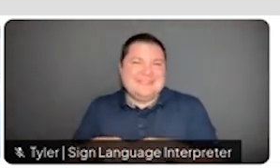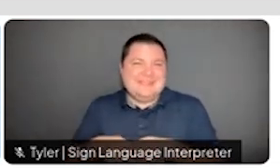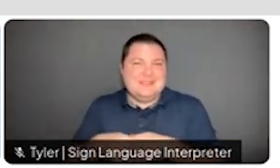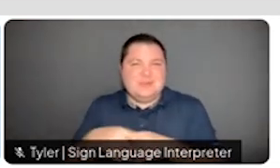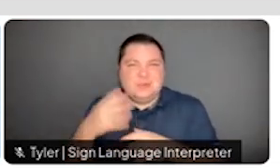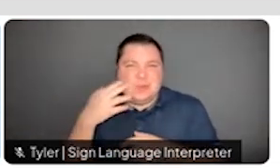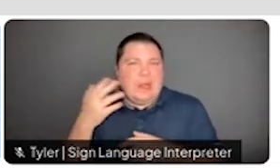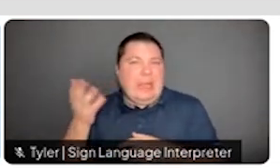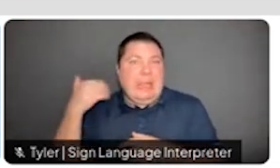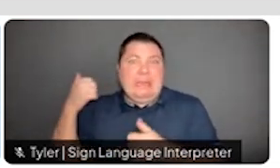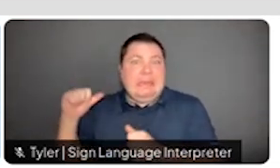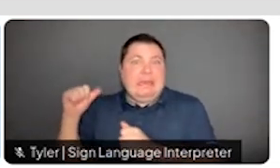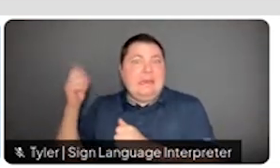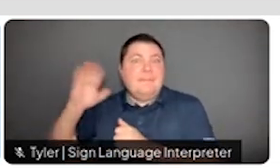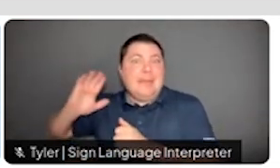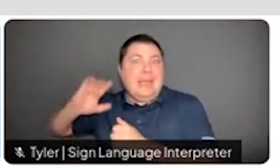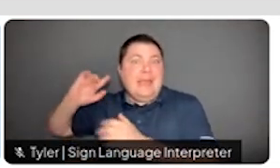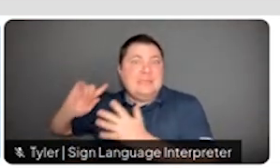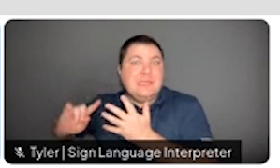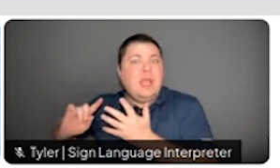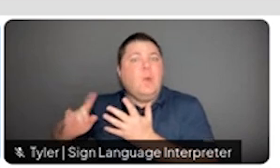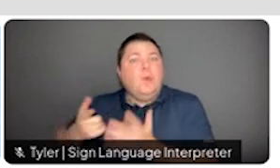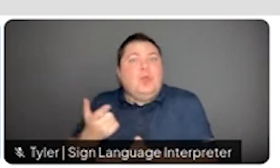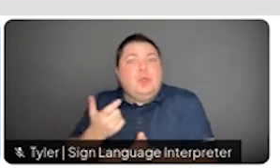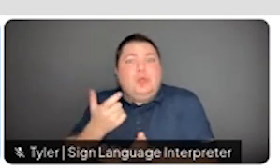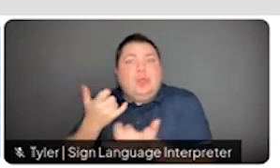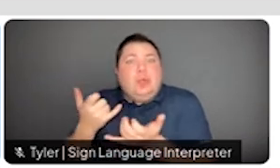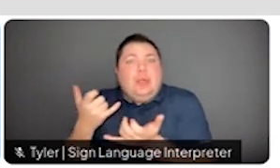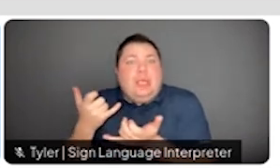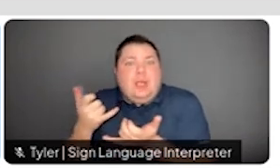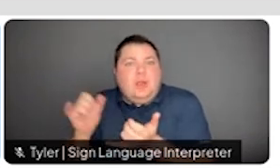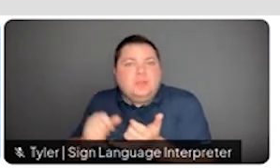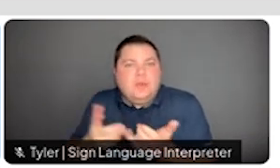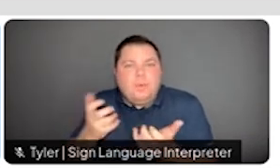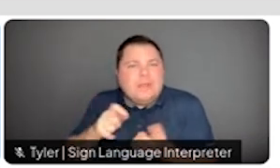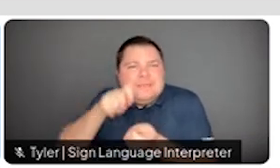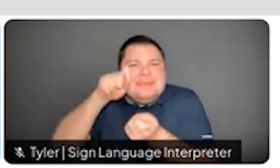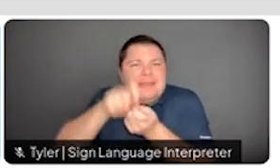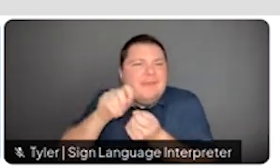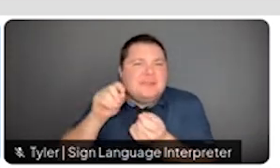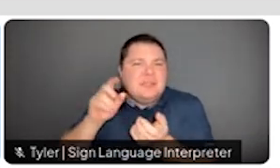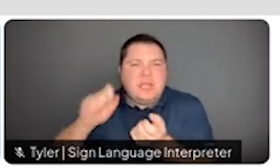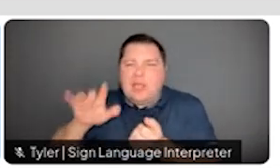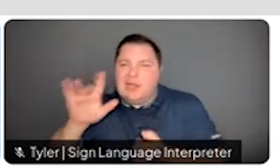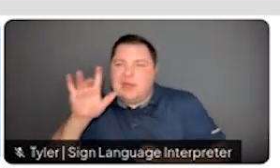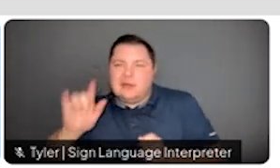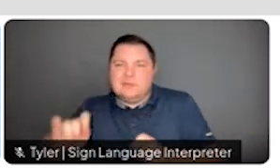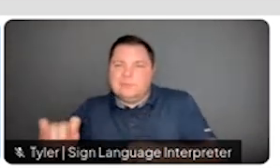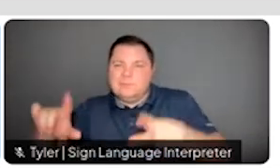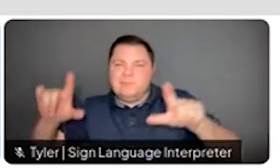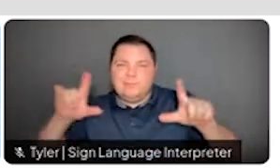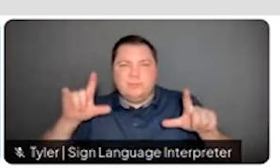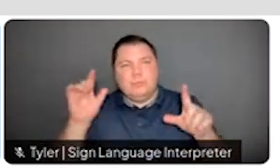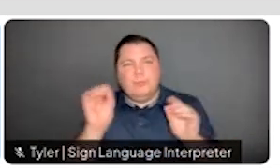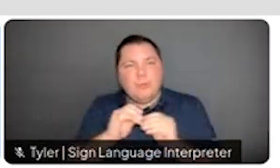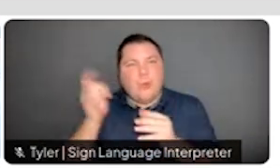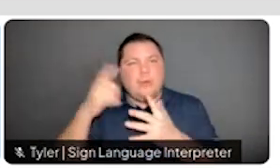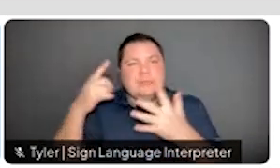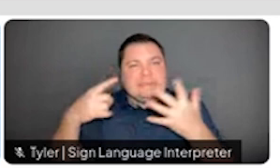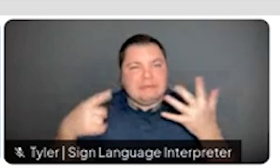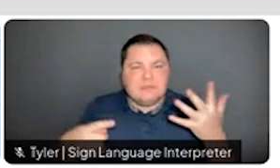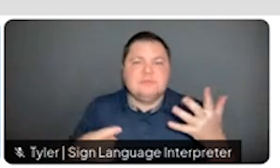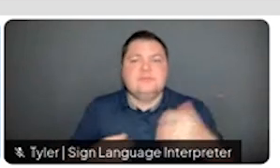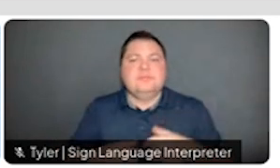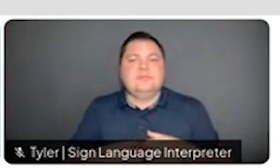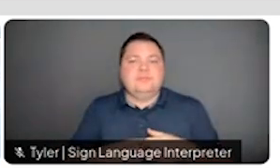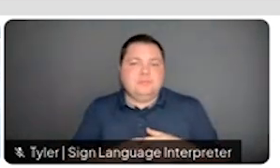current distributions that you just released. If the holder wants to take a greater detailed look at it, they can always click into it and see the more detailed